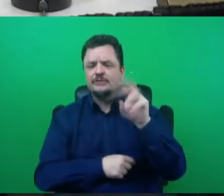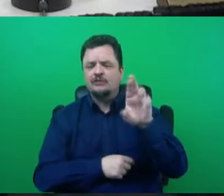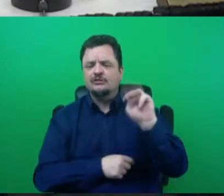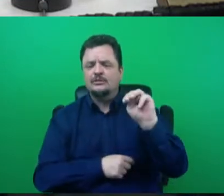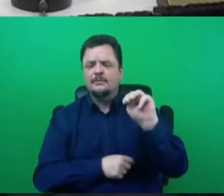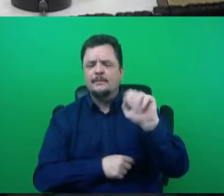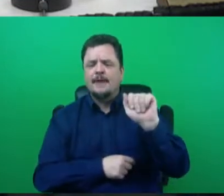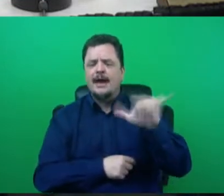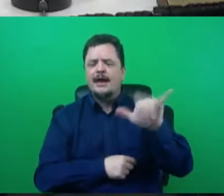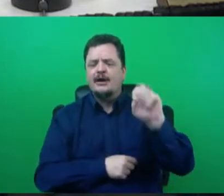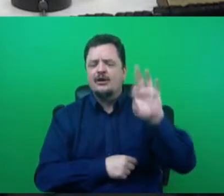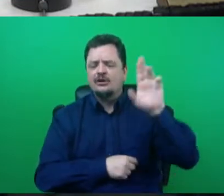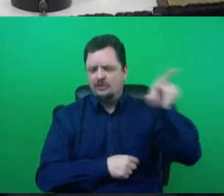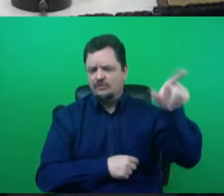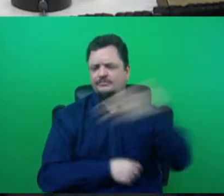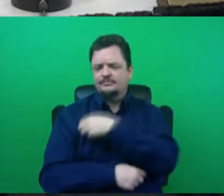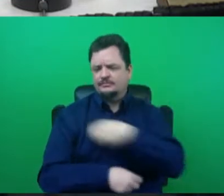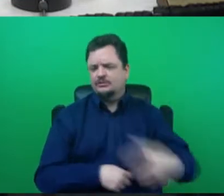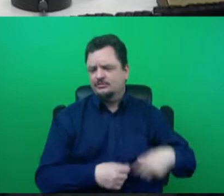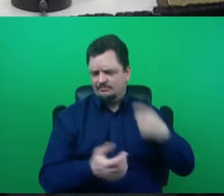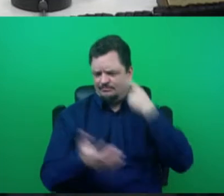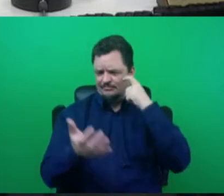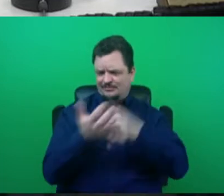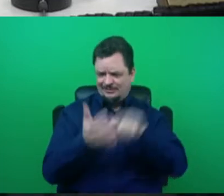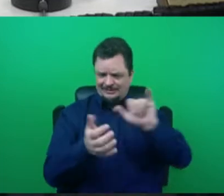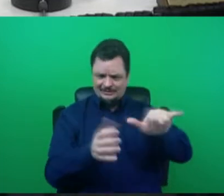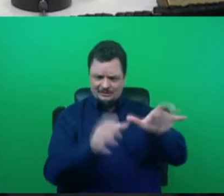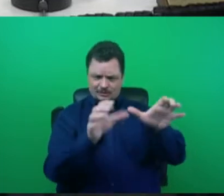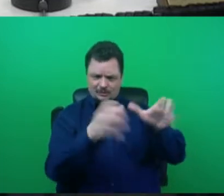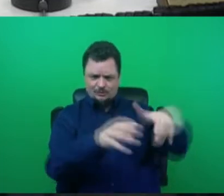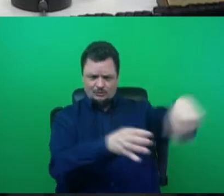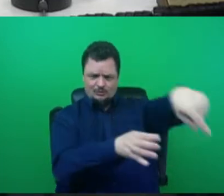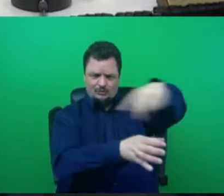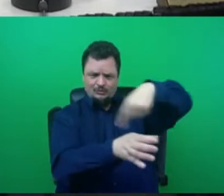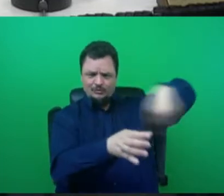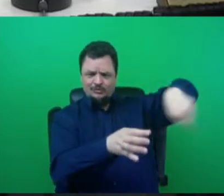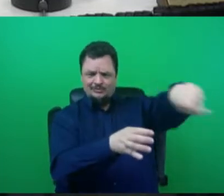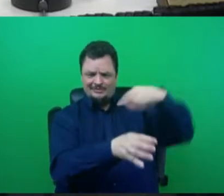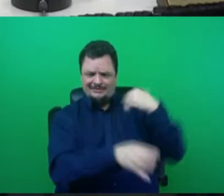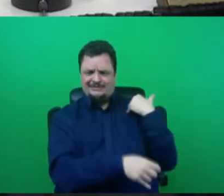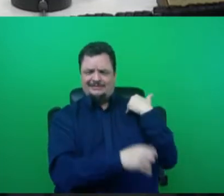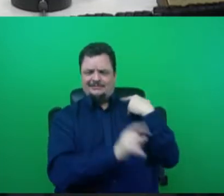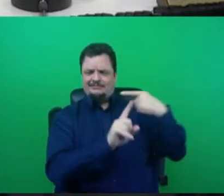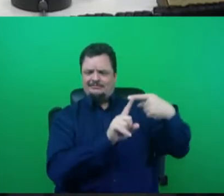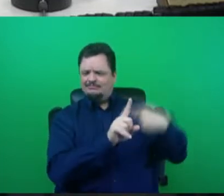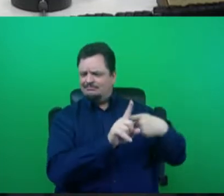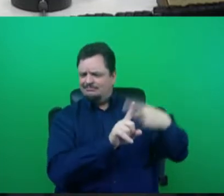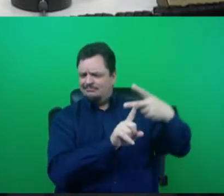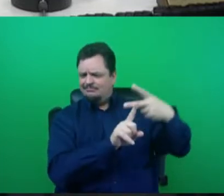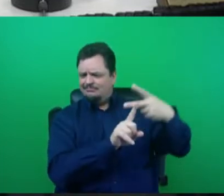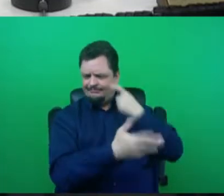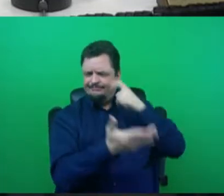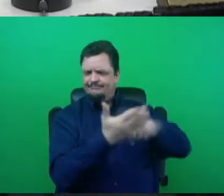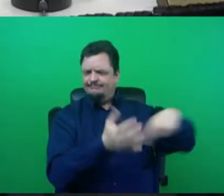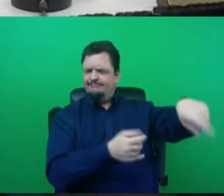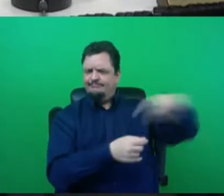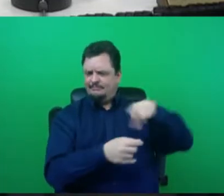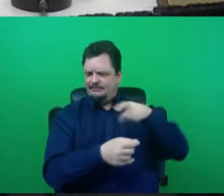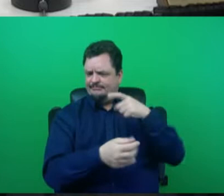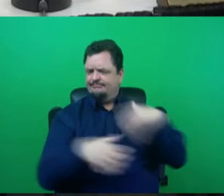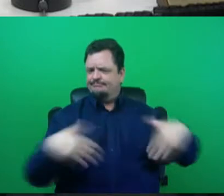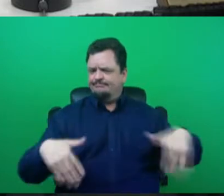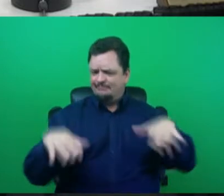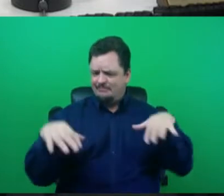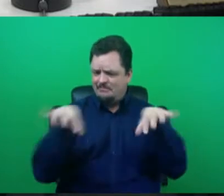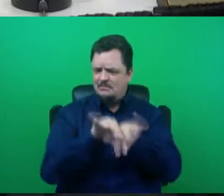a group, and that was within the last few months. So I think that is very significant that we've got such incredible team